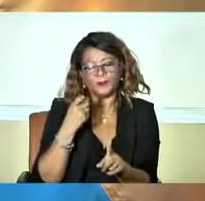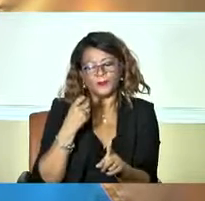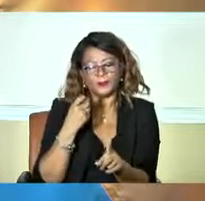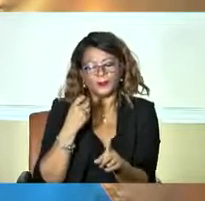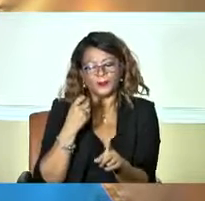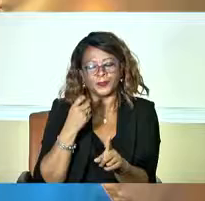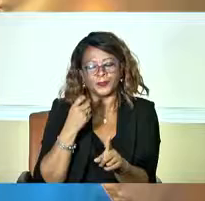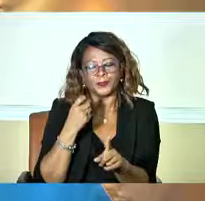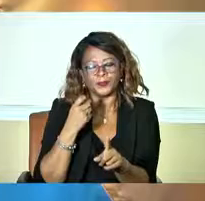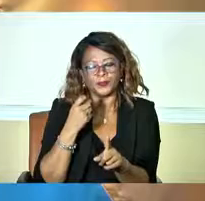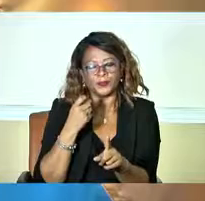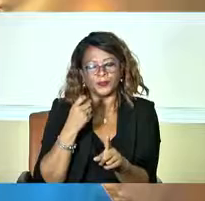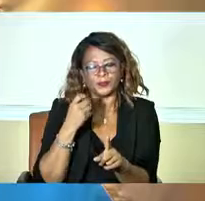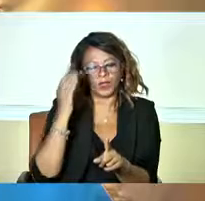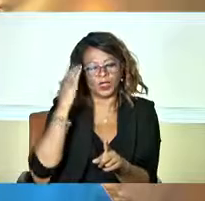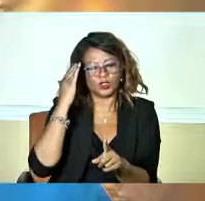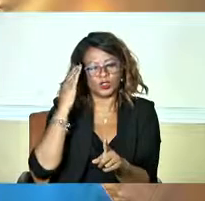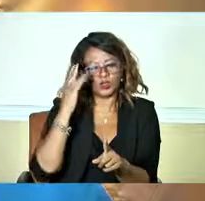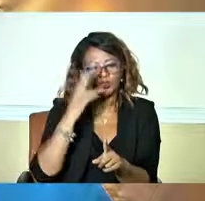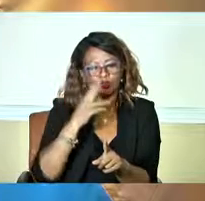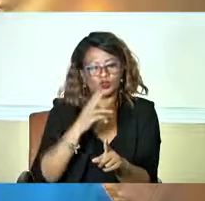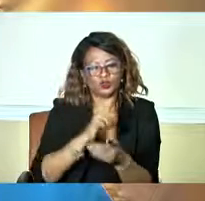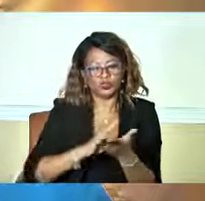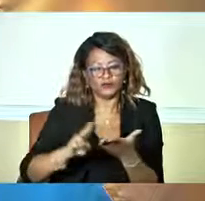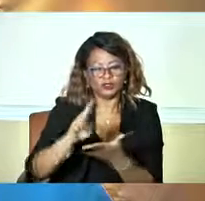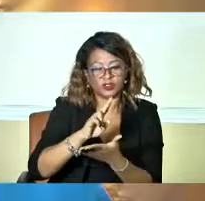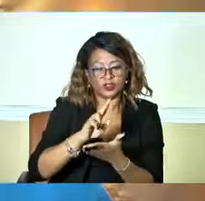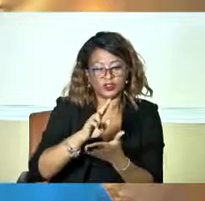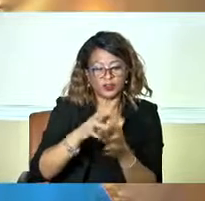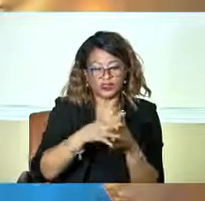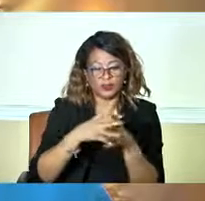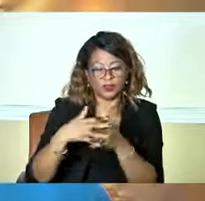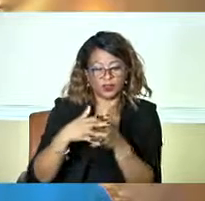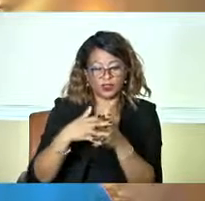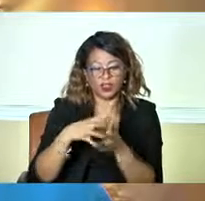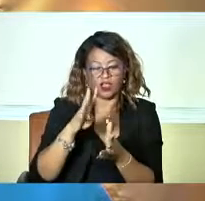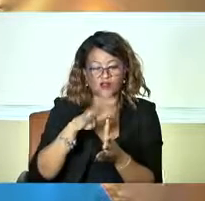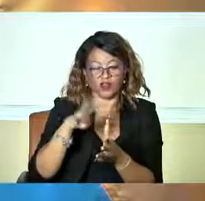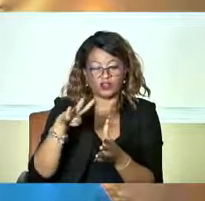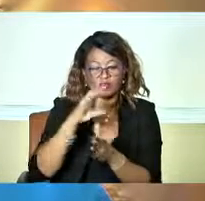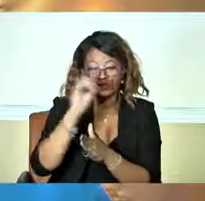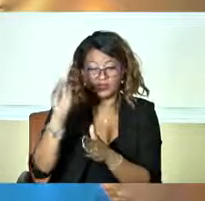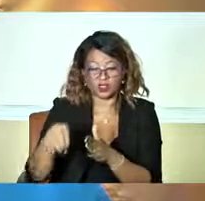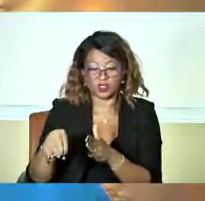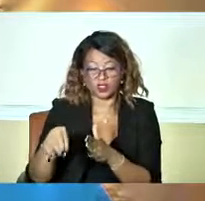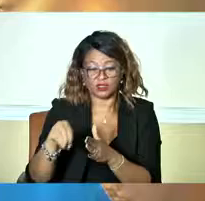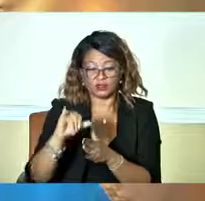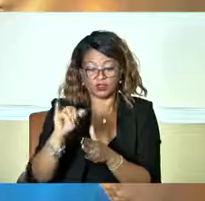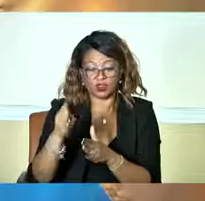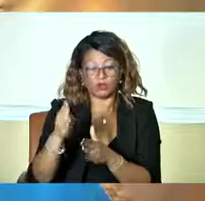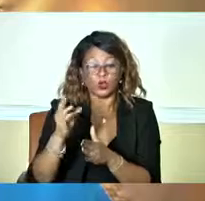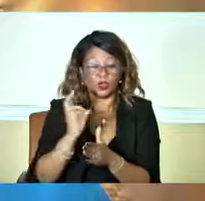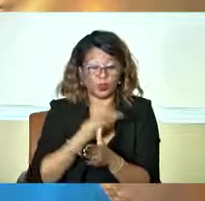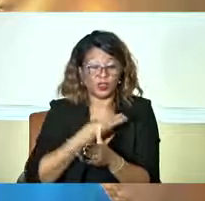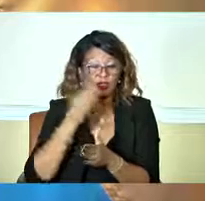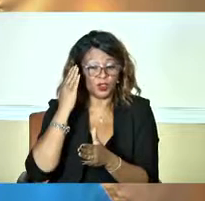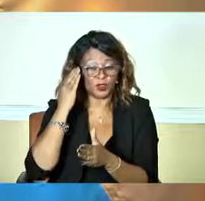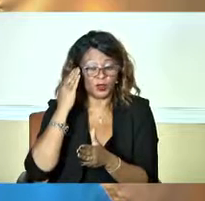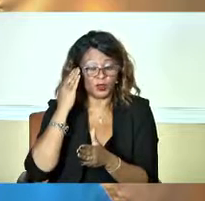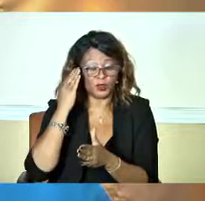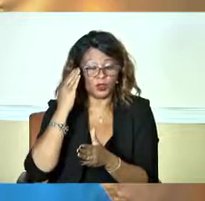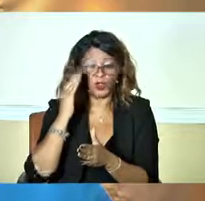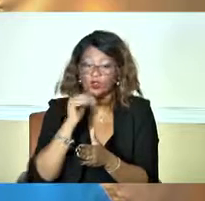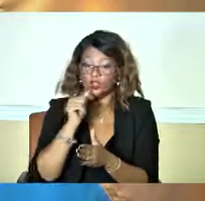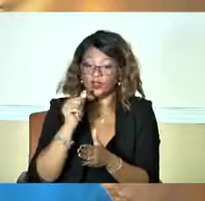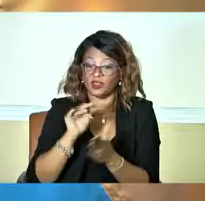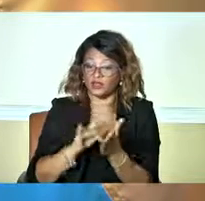a well-known university in the States that says 44% of the jobs that we now know will